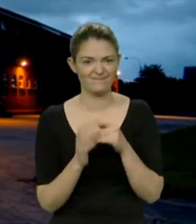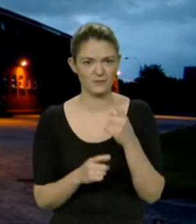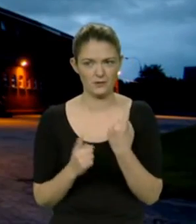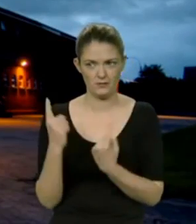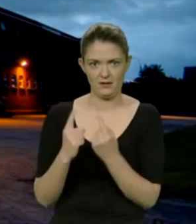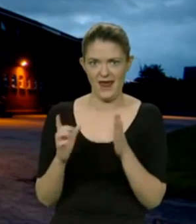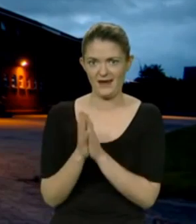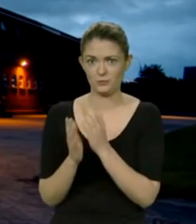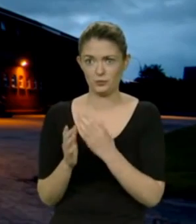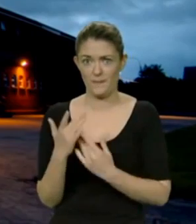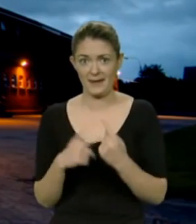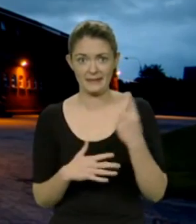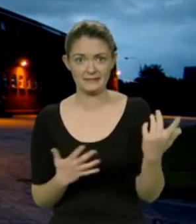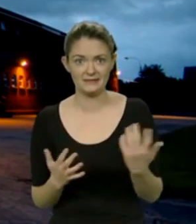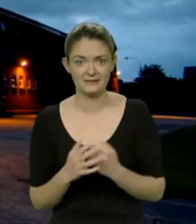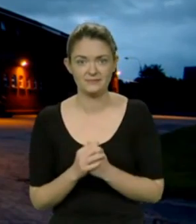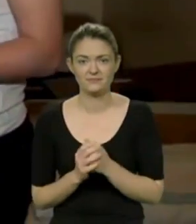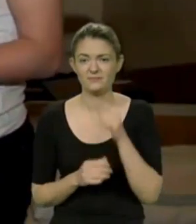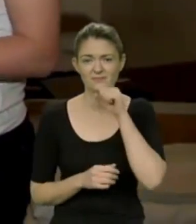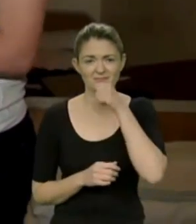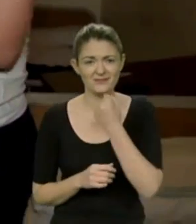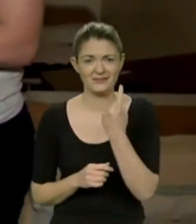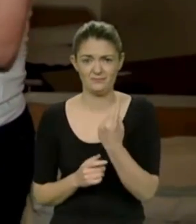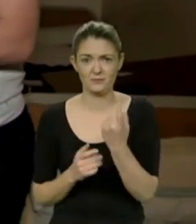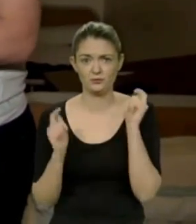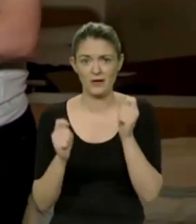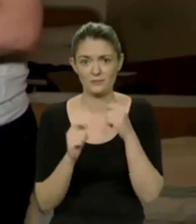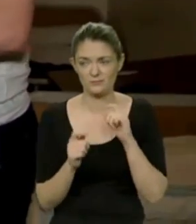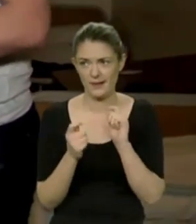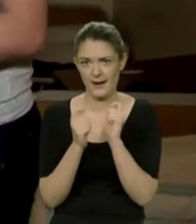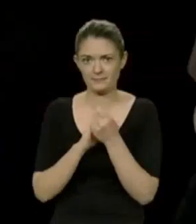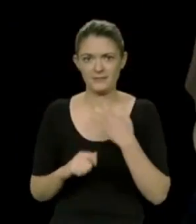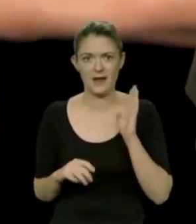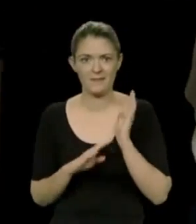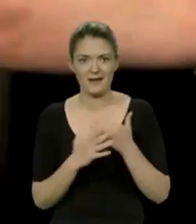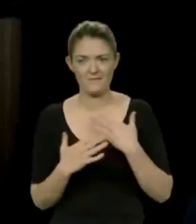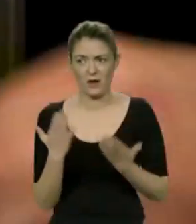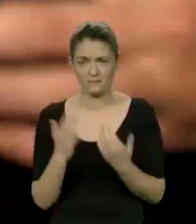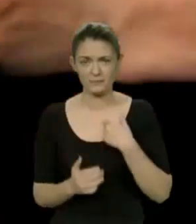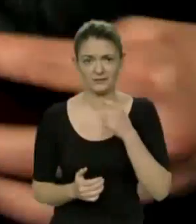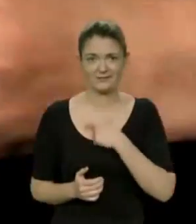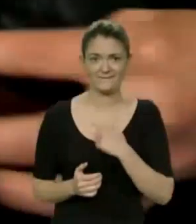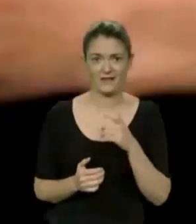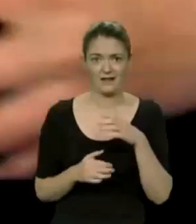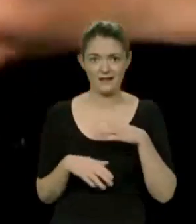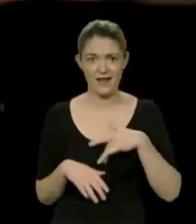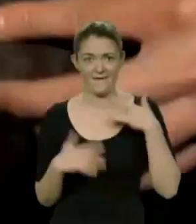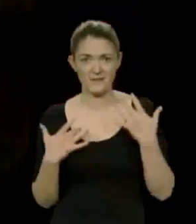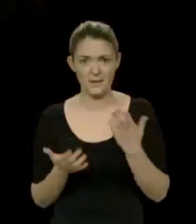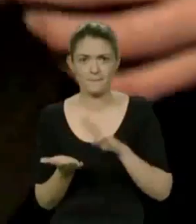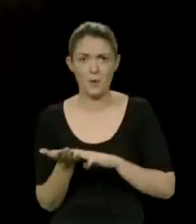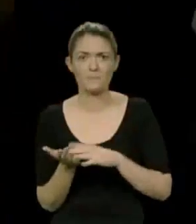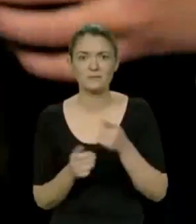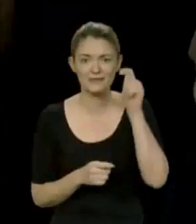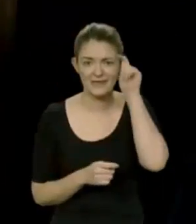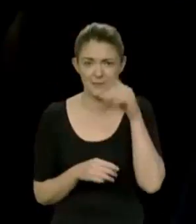It's the hardest initial part of training and adapting to army life compared to civilian life. Of course, there's moments that you're going to think there's more to life